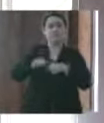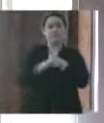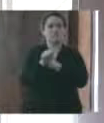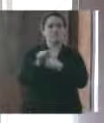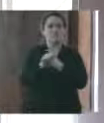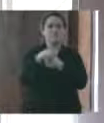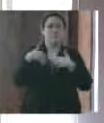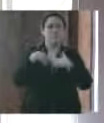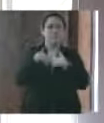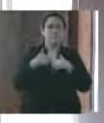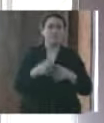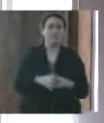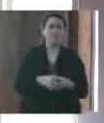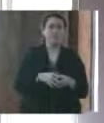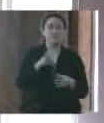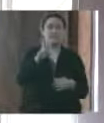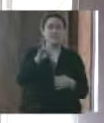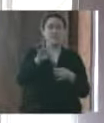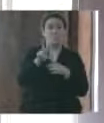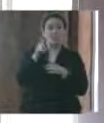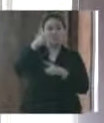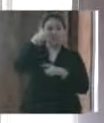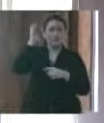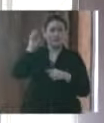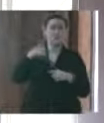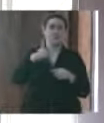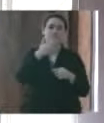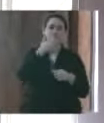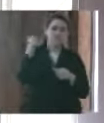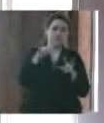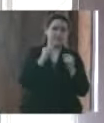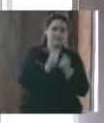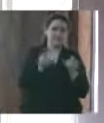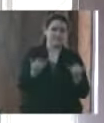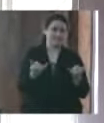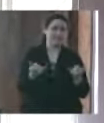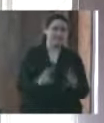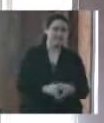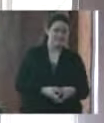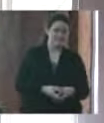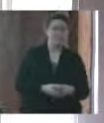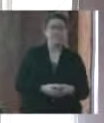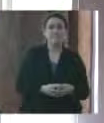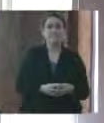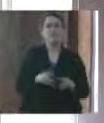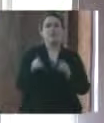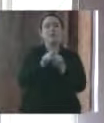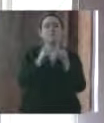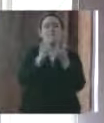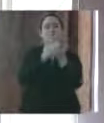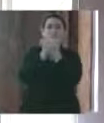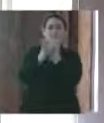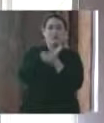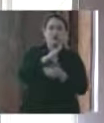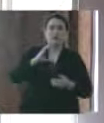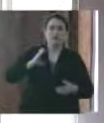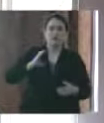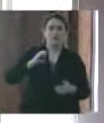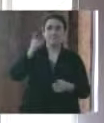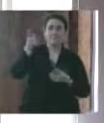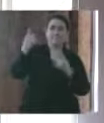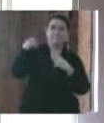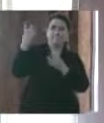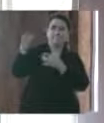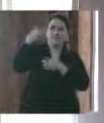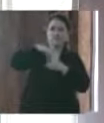wild tigers cannot have a better team on their side. I also want to thank the members of Congress that have been involved with this,